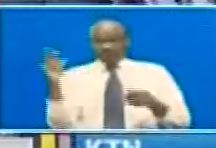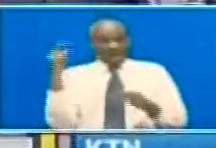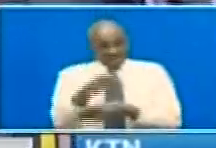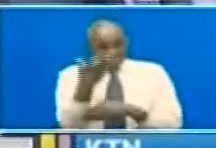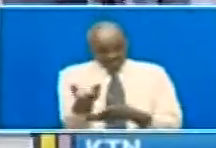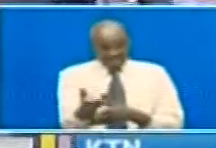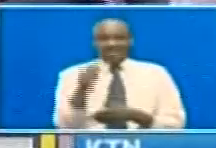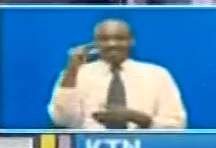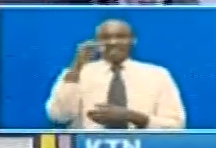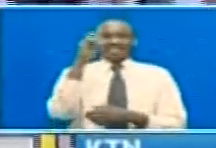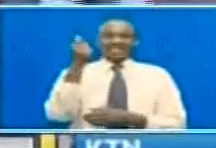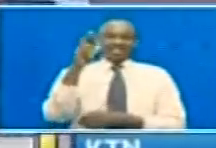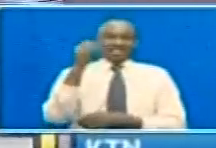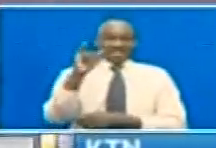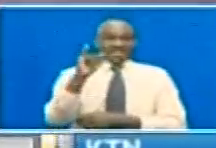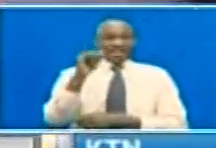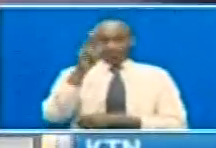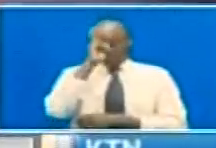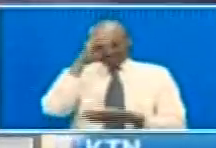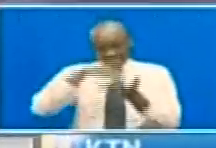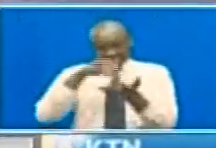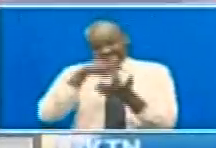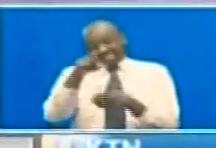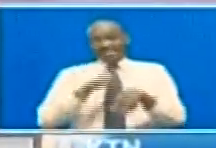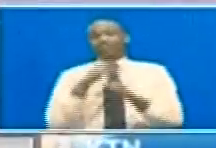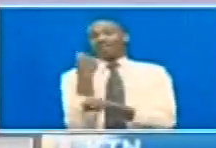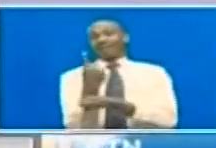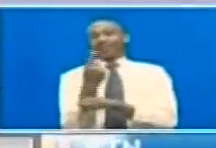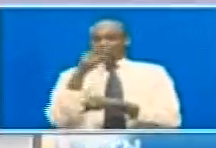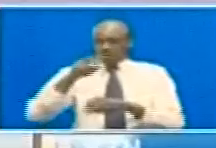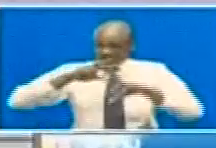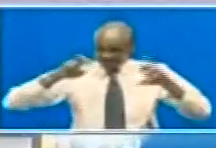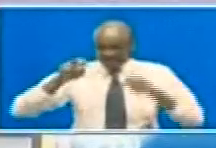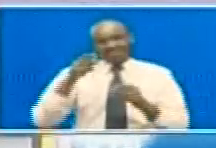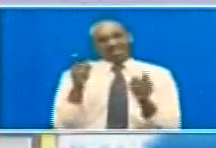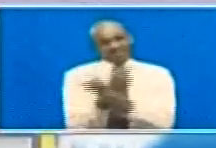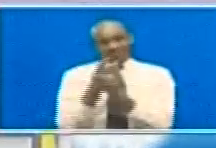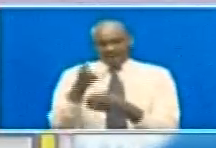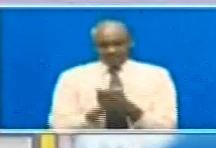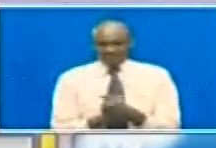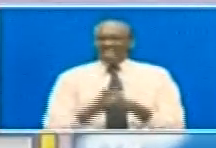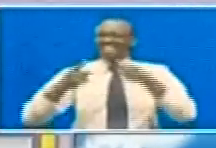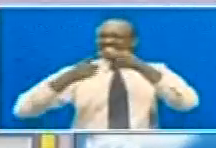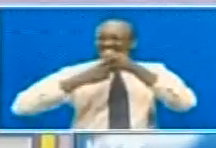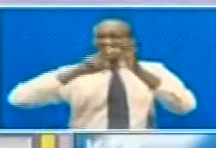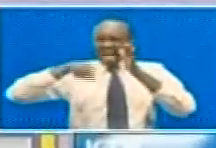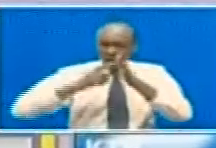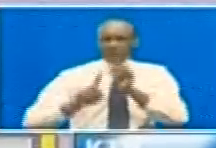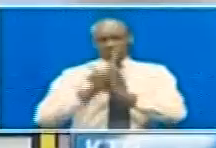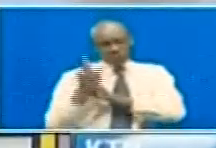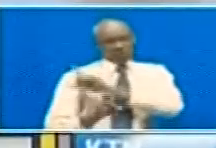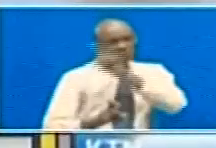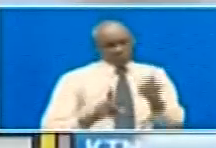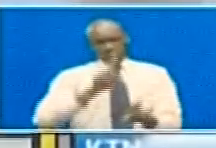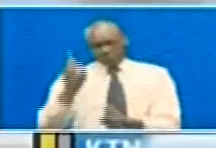Gigiri police station shortly before 11 a.m. for a date with investigators. For 6 hours, Mwiti was grilled